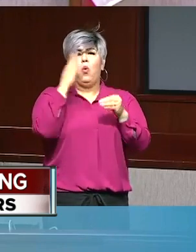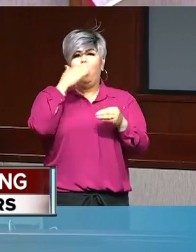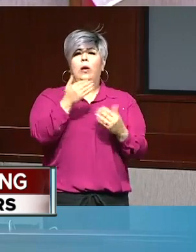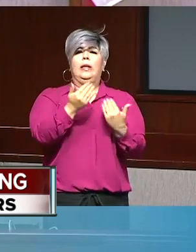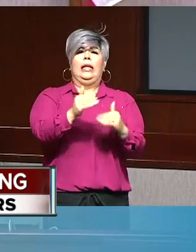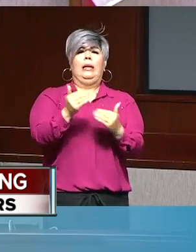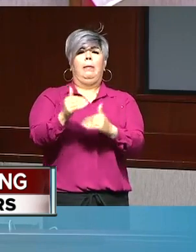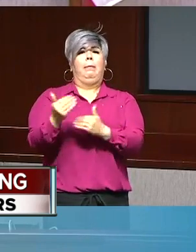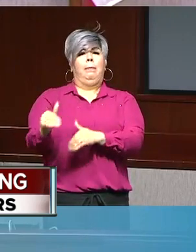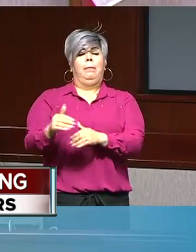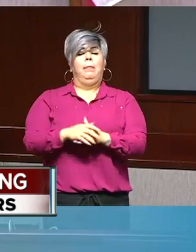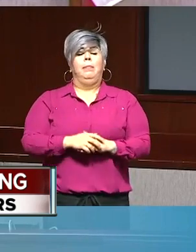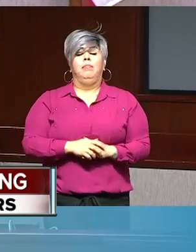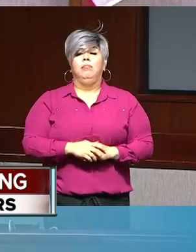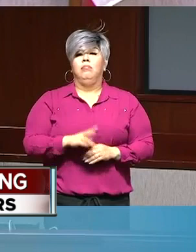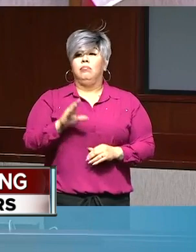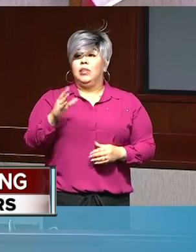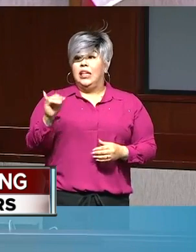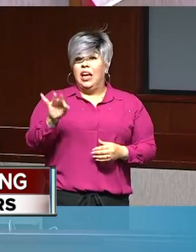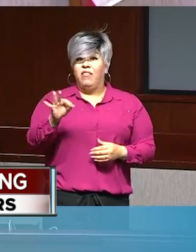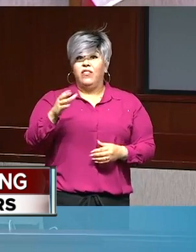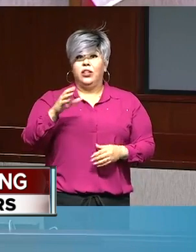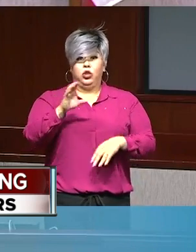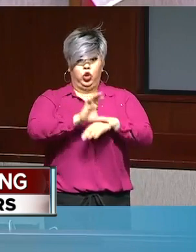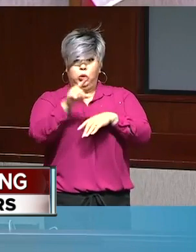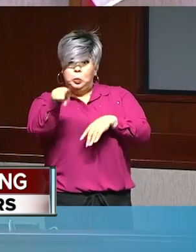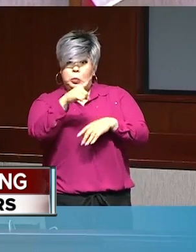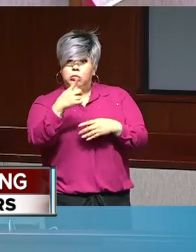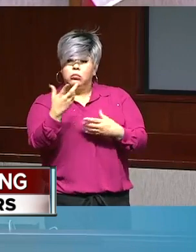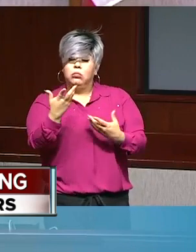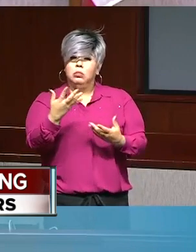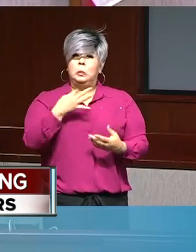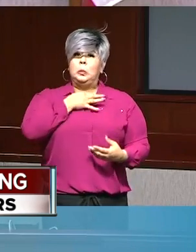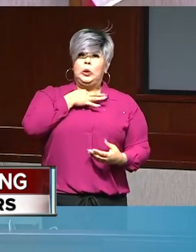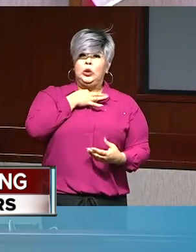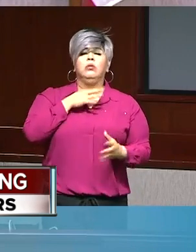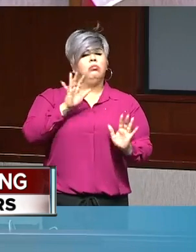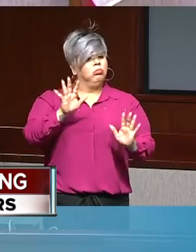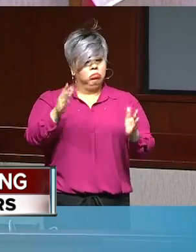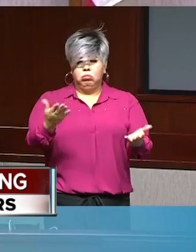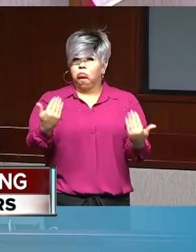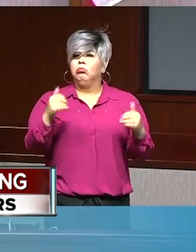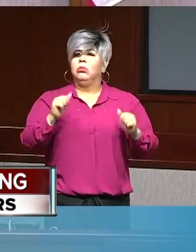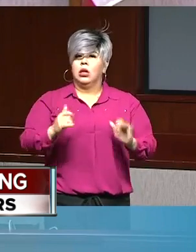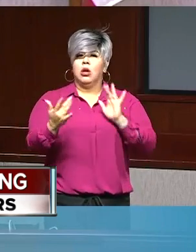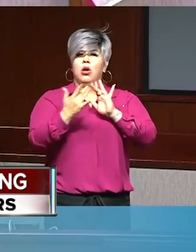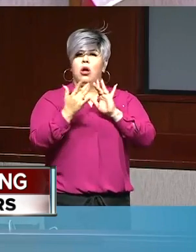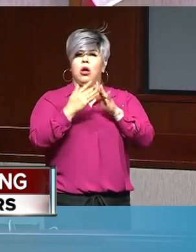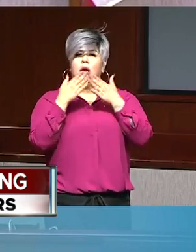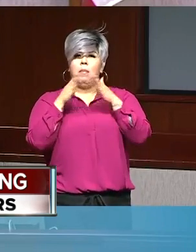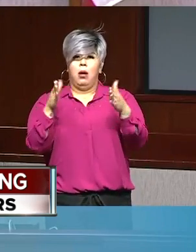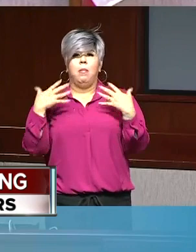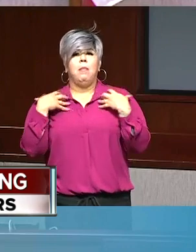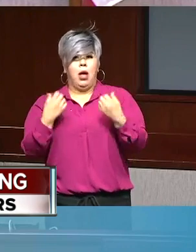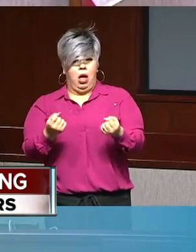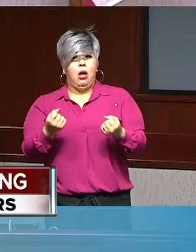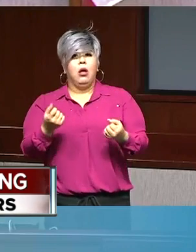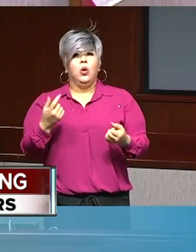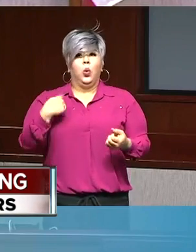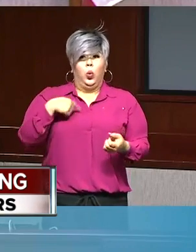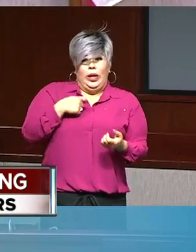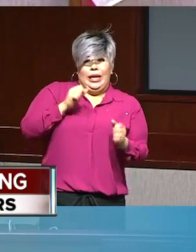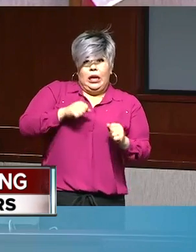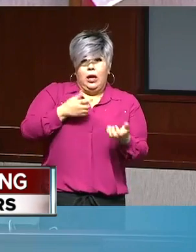We will be, if churches have questions about that, they can contact public health here locally, and we could